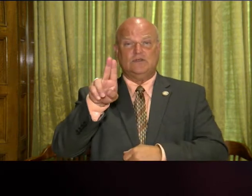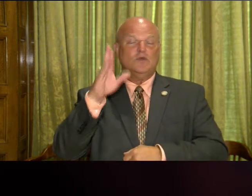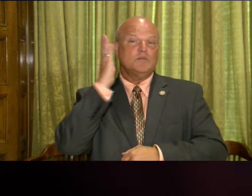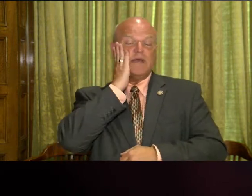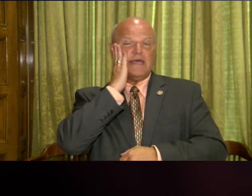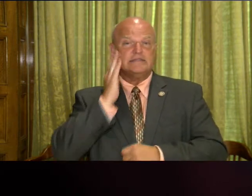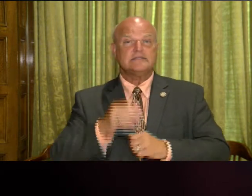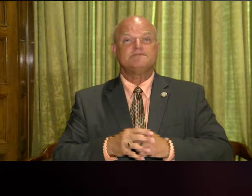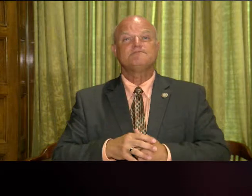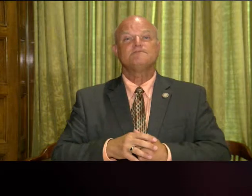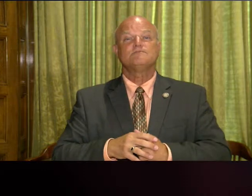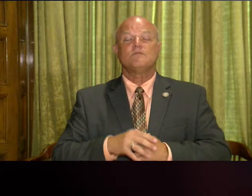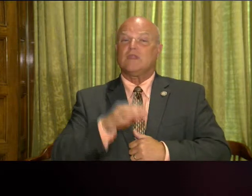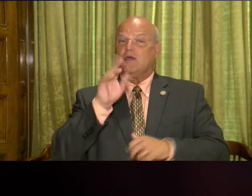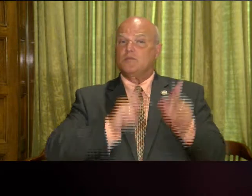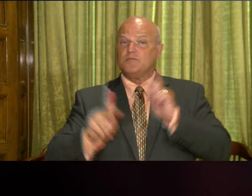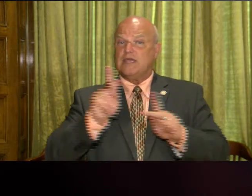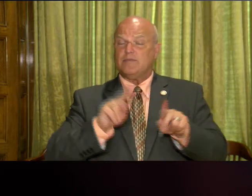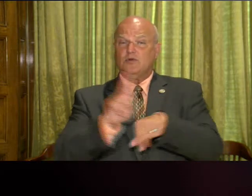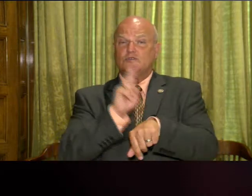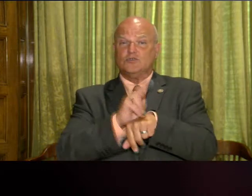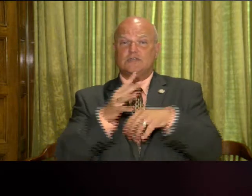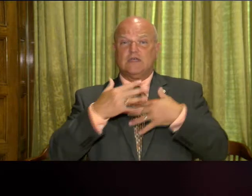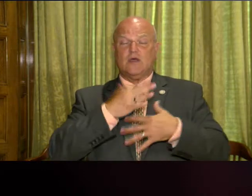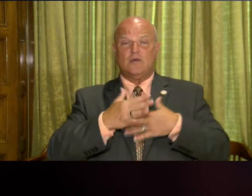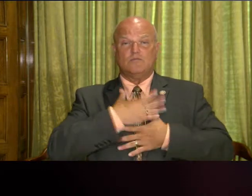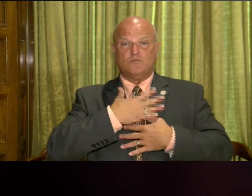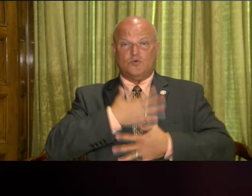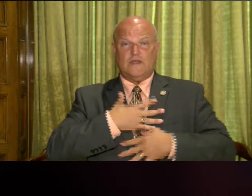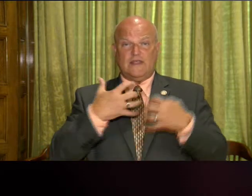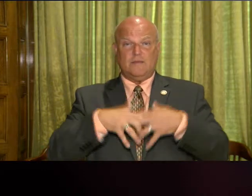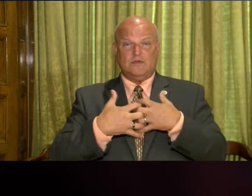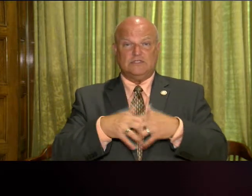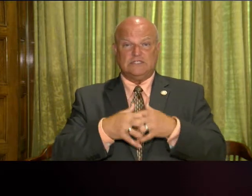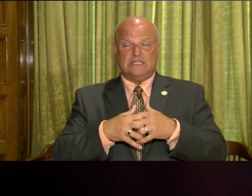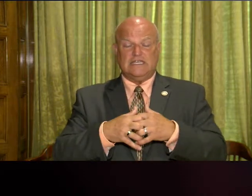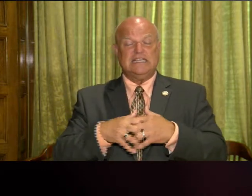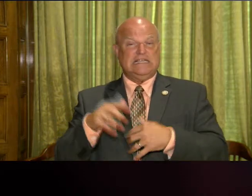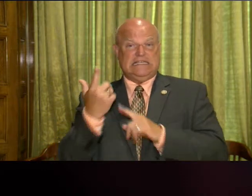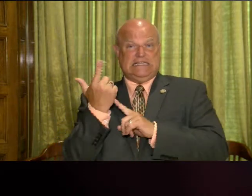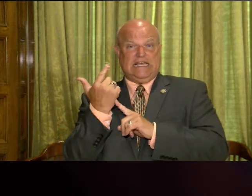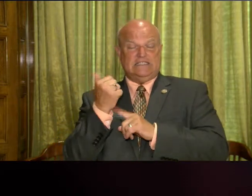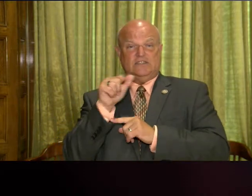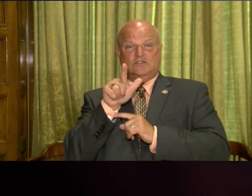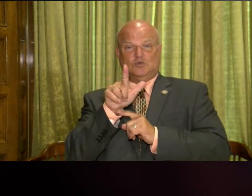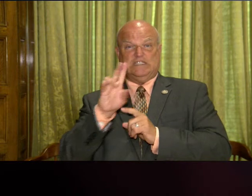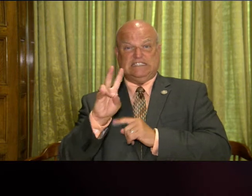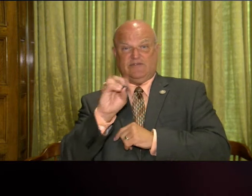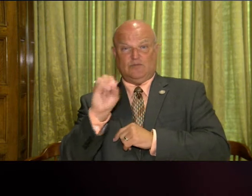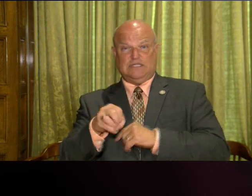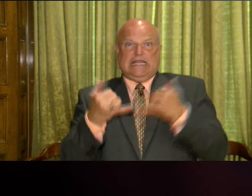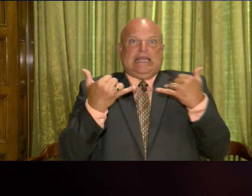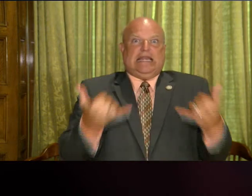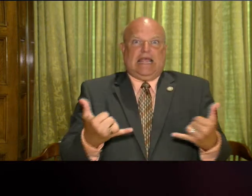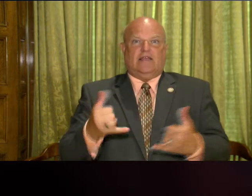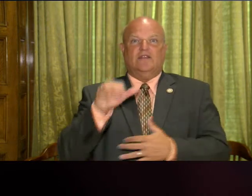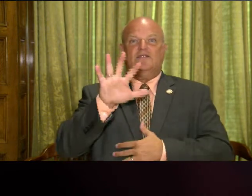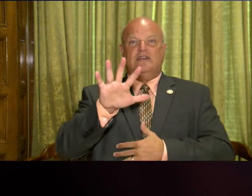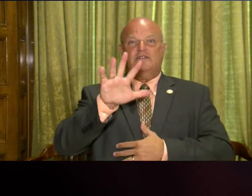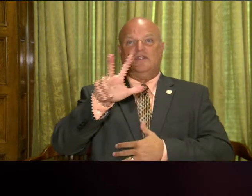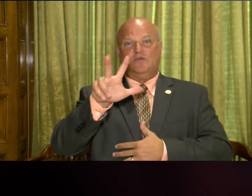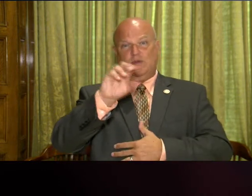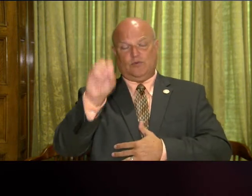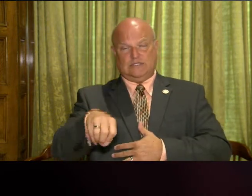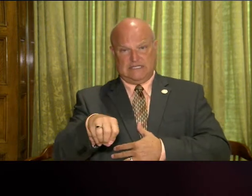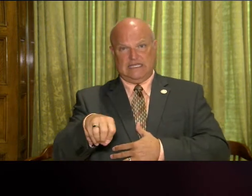If you look at those on ventilators, it was 27%. That's up to 53% for COVID. Now, I would add